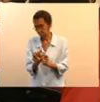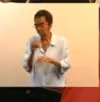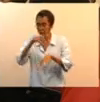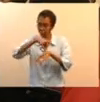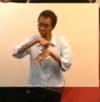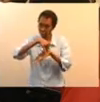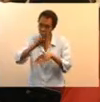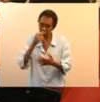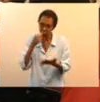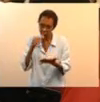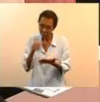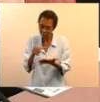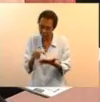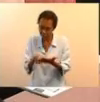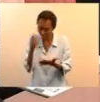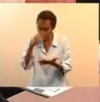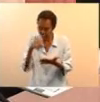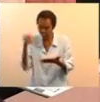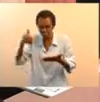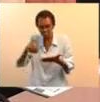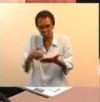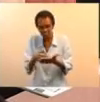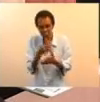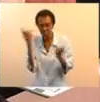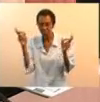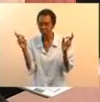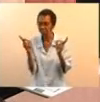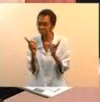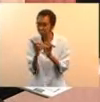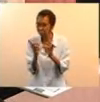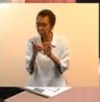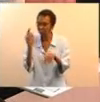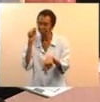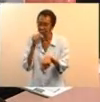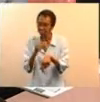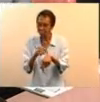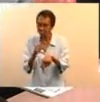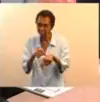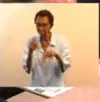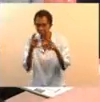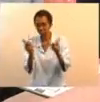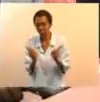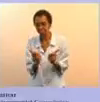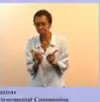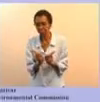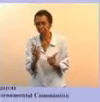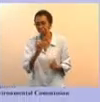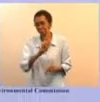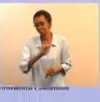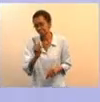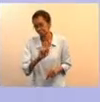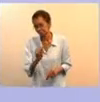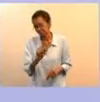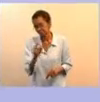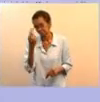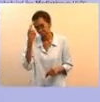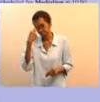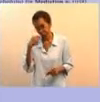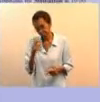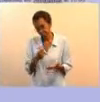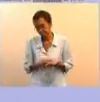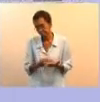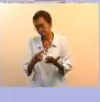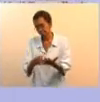the registry of the Commission. If necessary, the registry will issue a written notice setting out the new